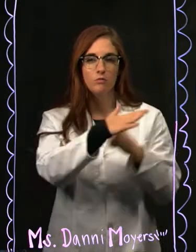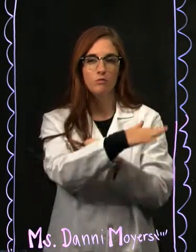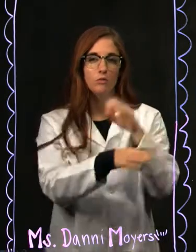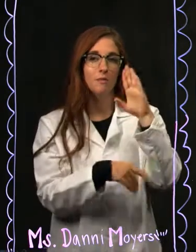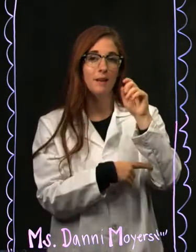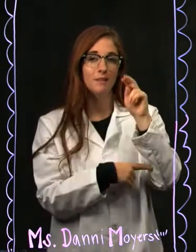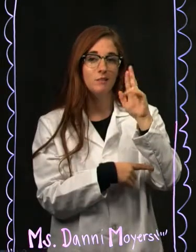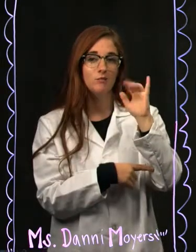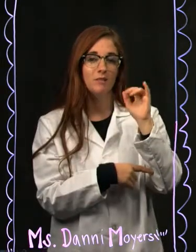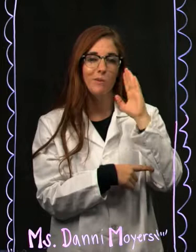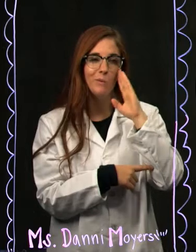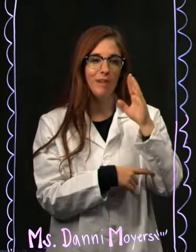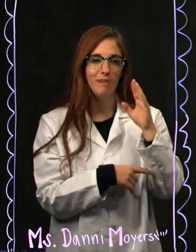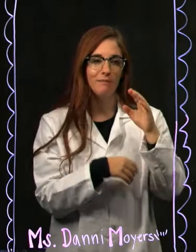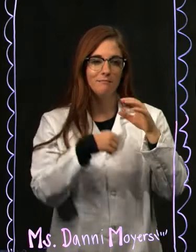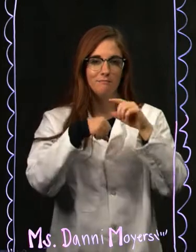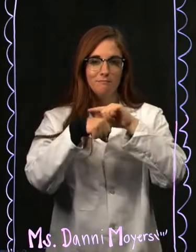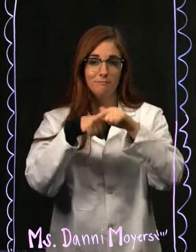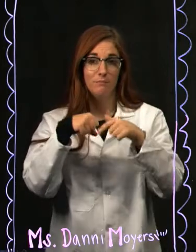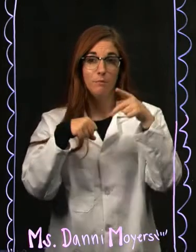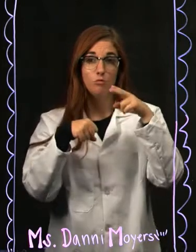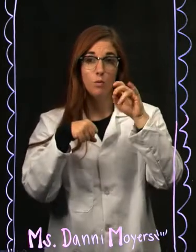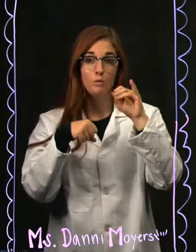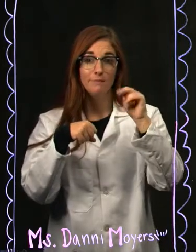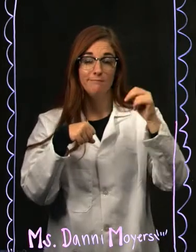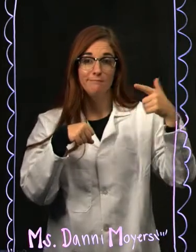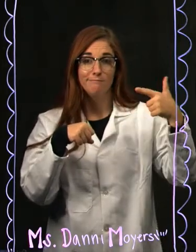and they actually inject a protein